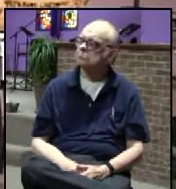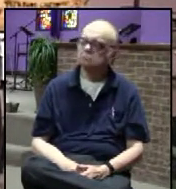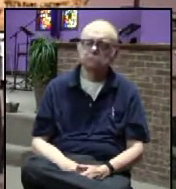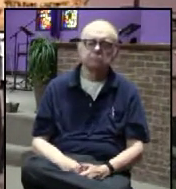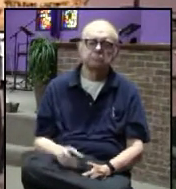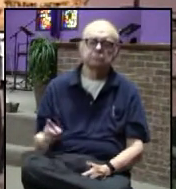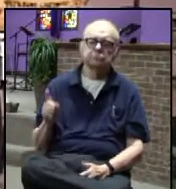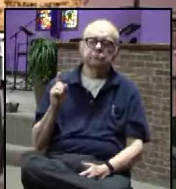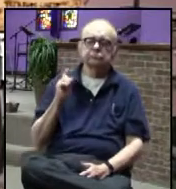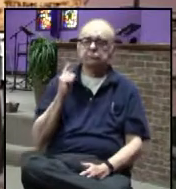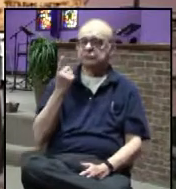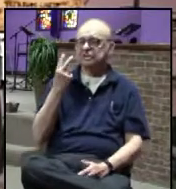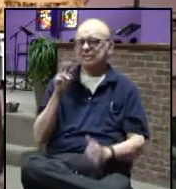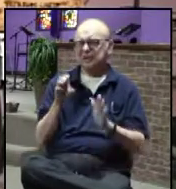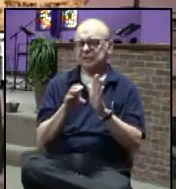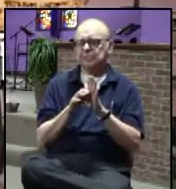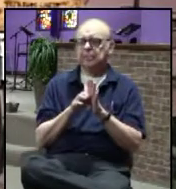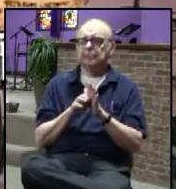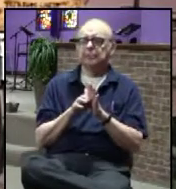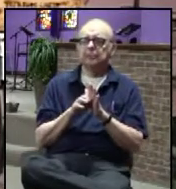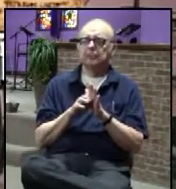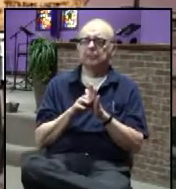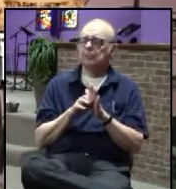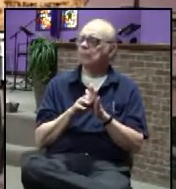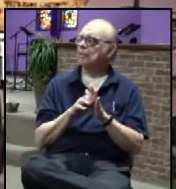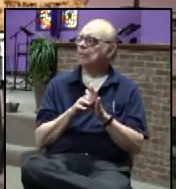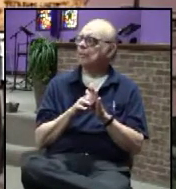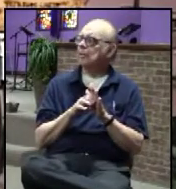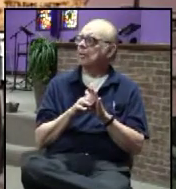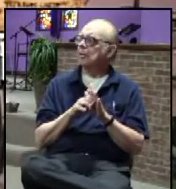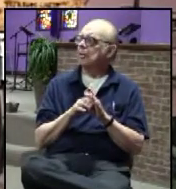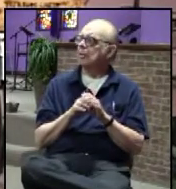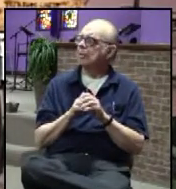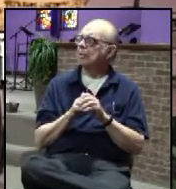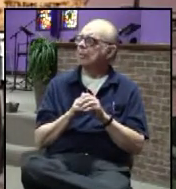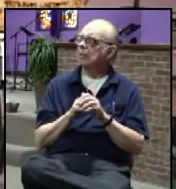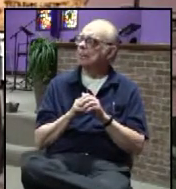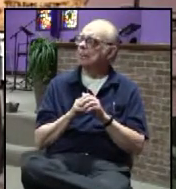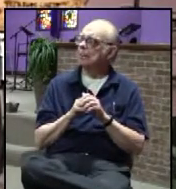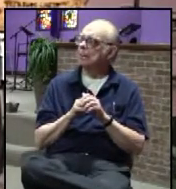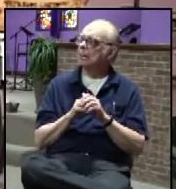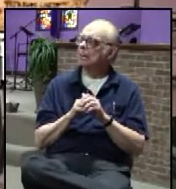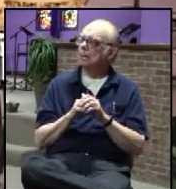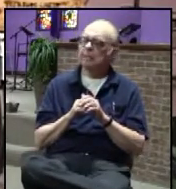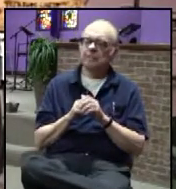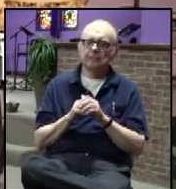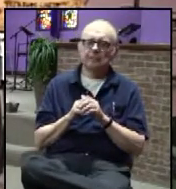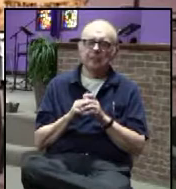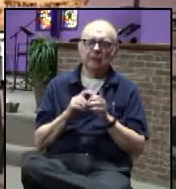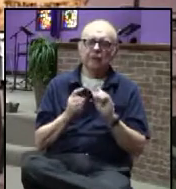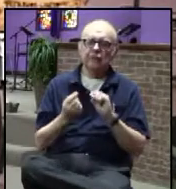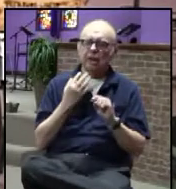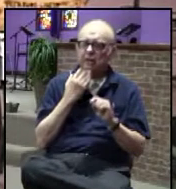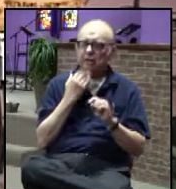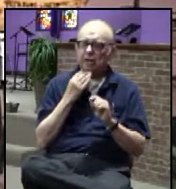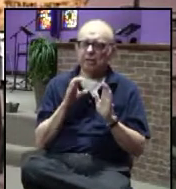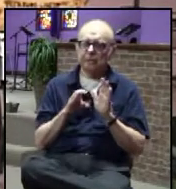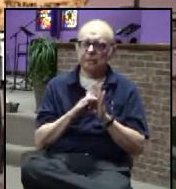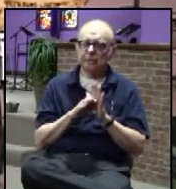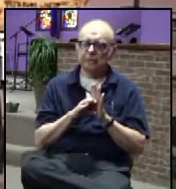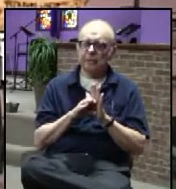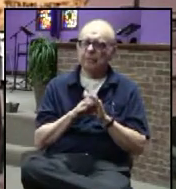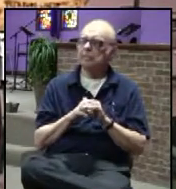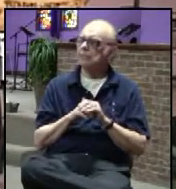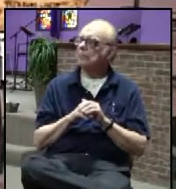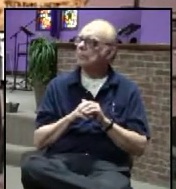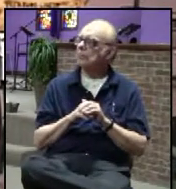So it's up on the screen. I put it in white so it's a little bit easier to read. The black was terrible. So I changed it to make